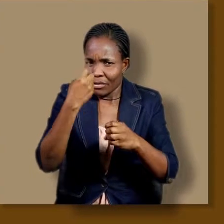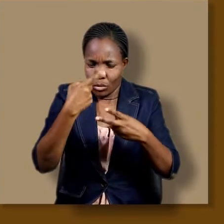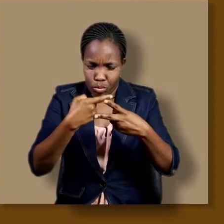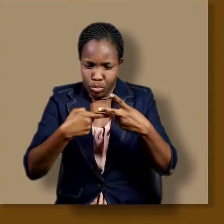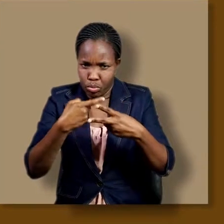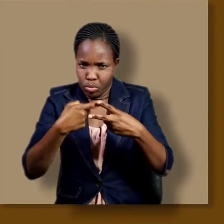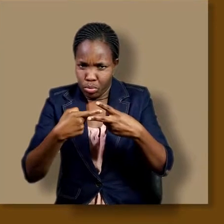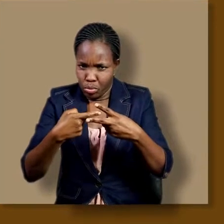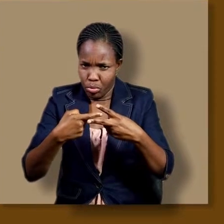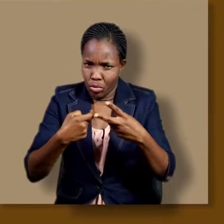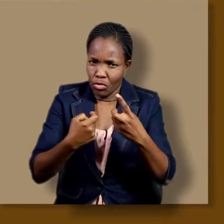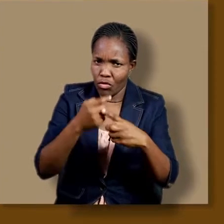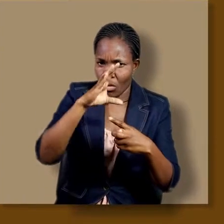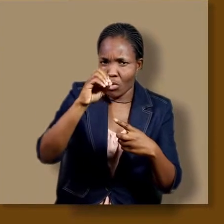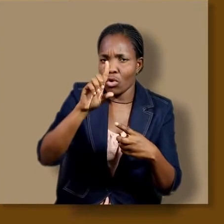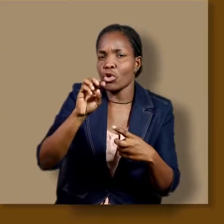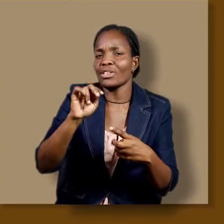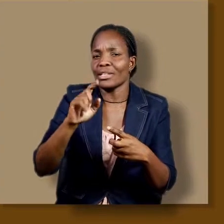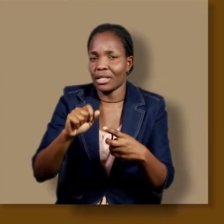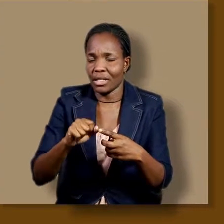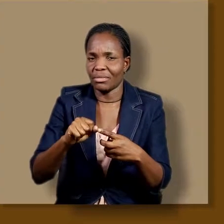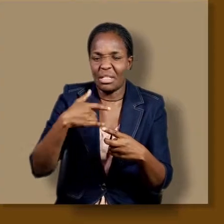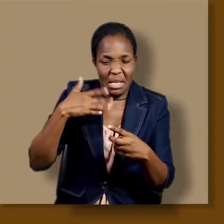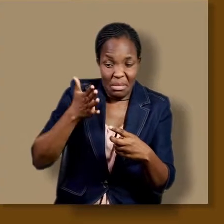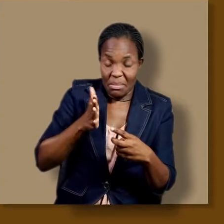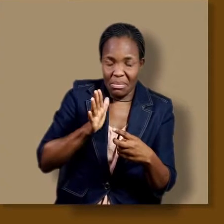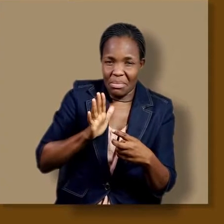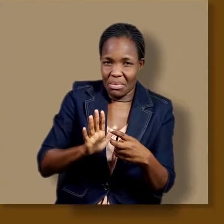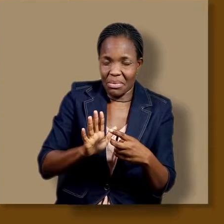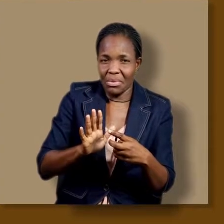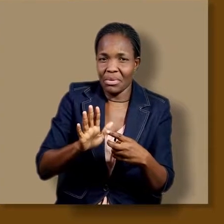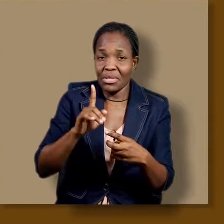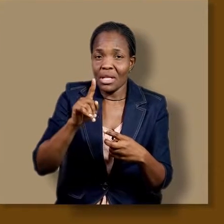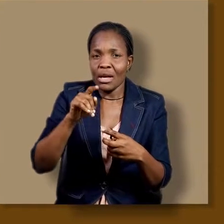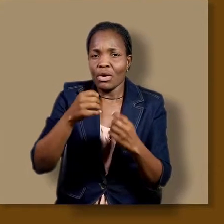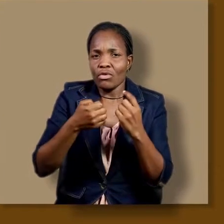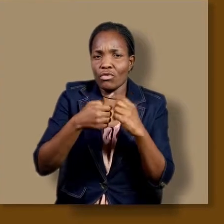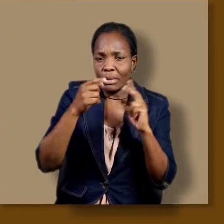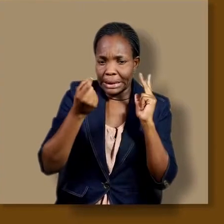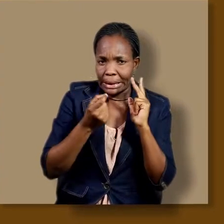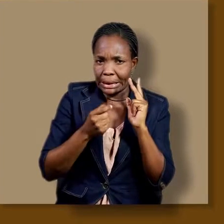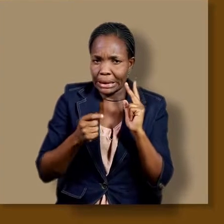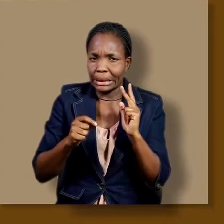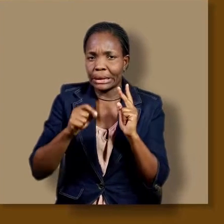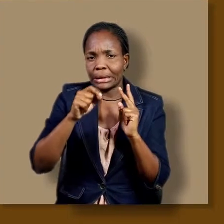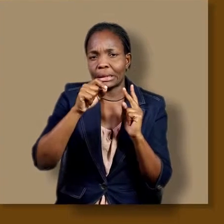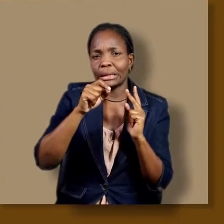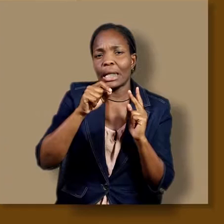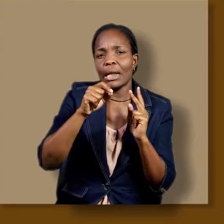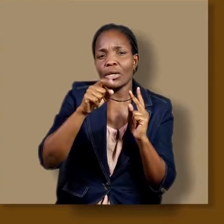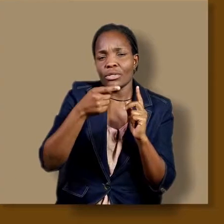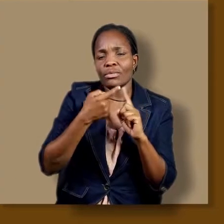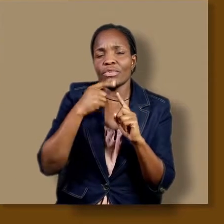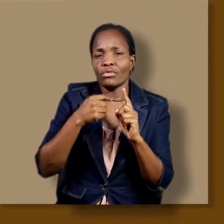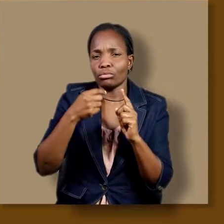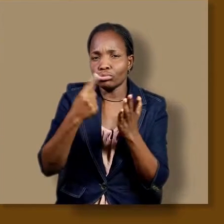against colonialism. The organization was praised by former United Nations Secretary General Kofi Annan for